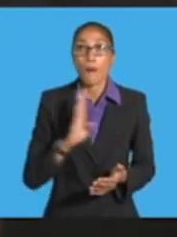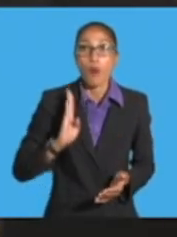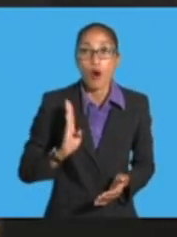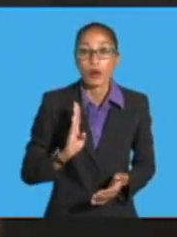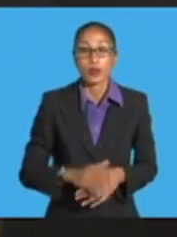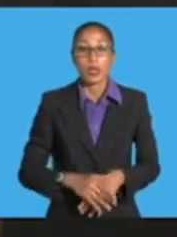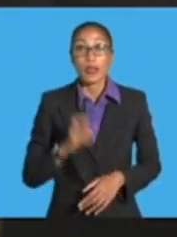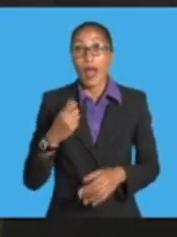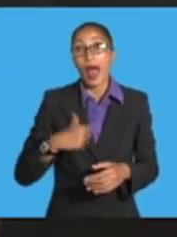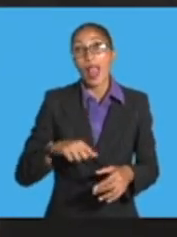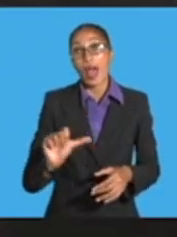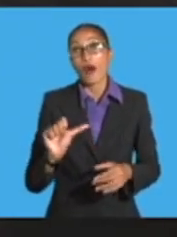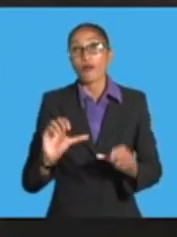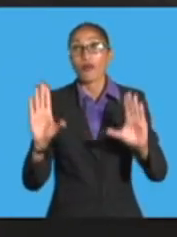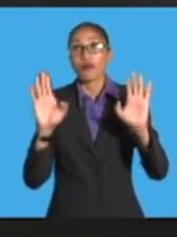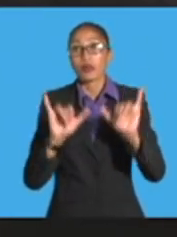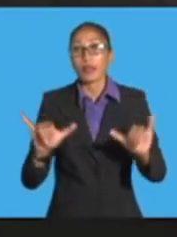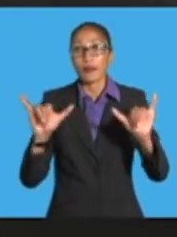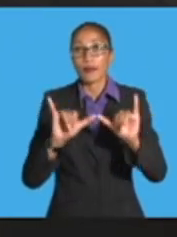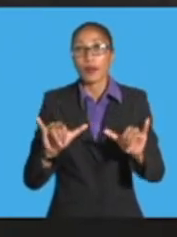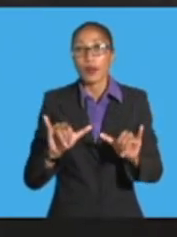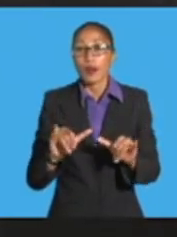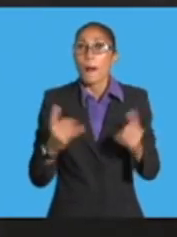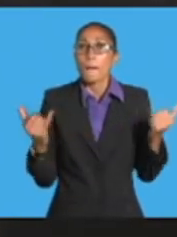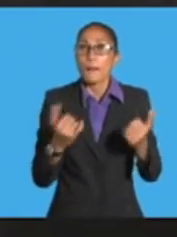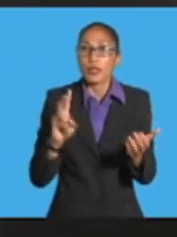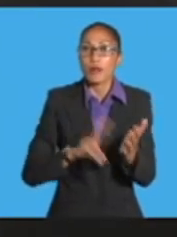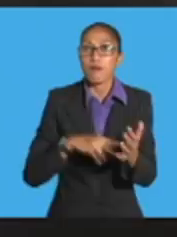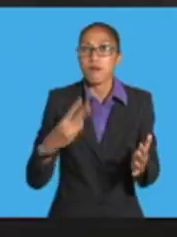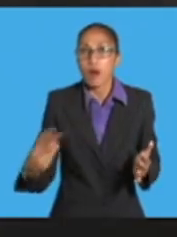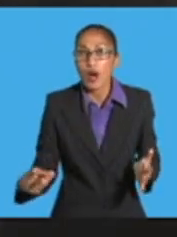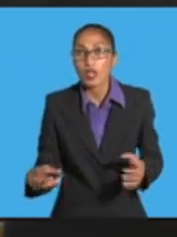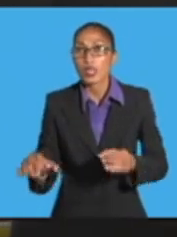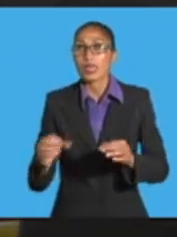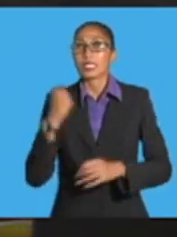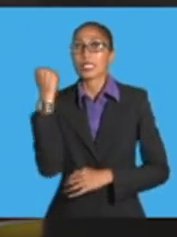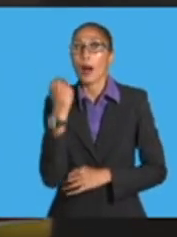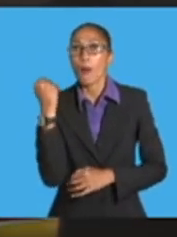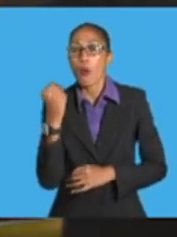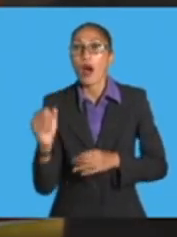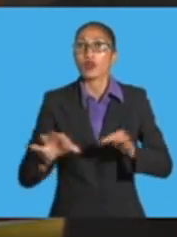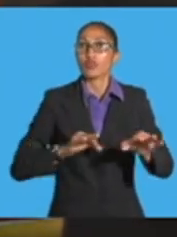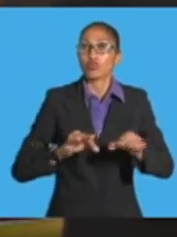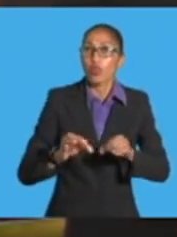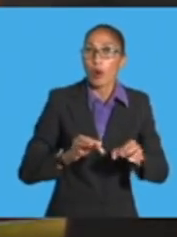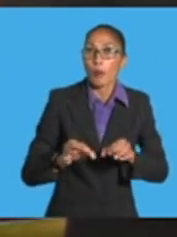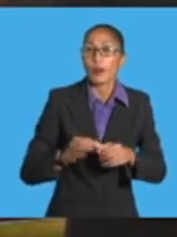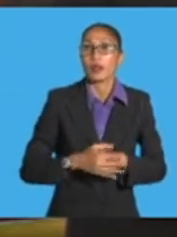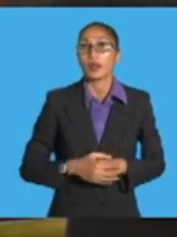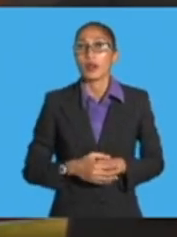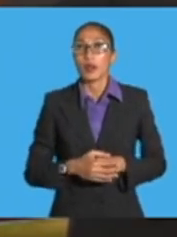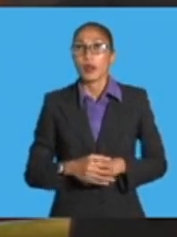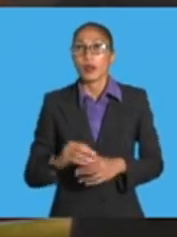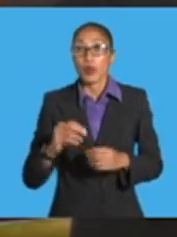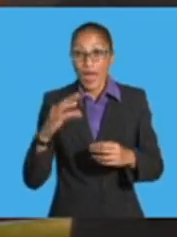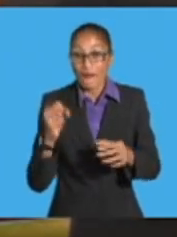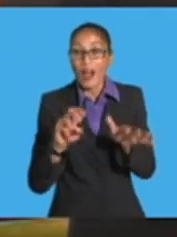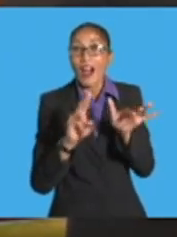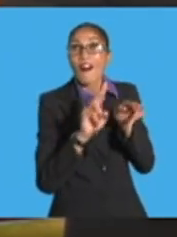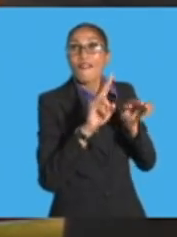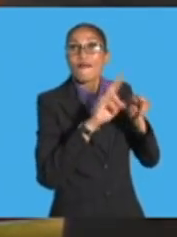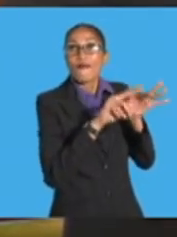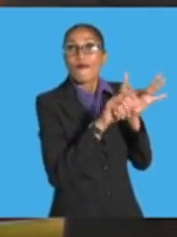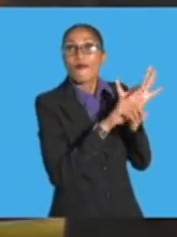This has led to requests from Vanuatu, Samoa and Solomon Islands to use the famous architecture so that they are able